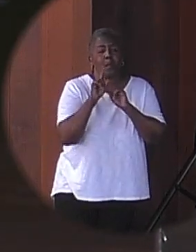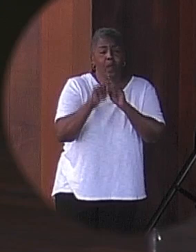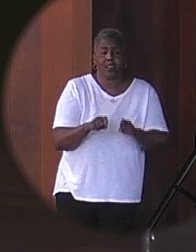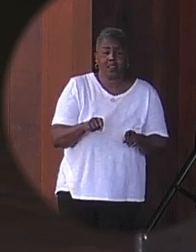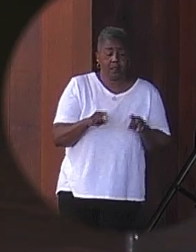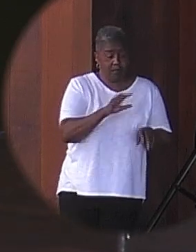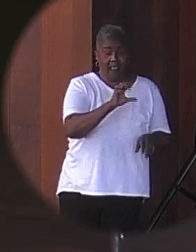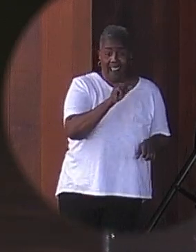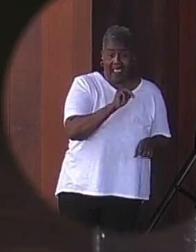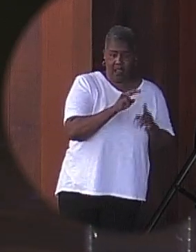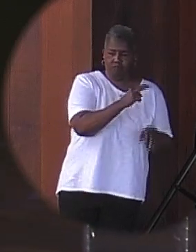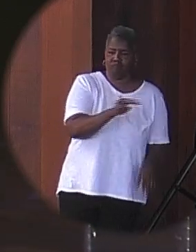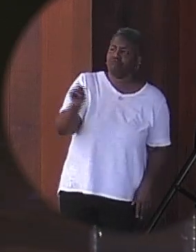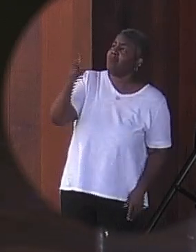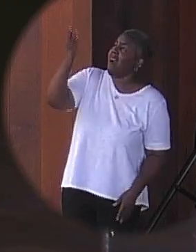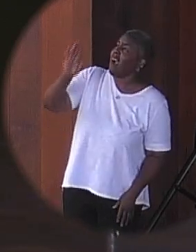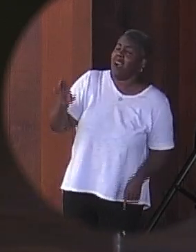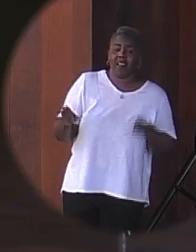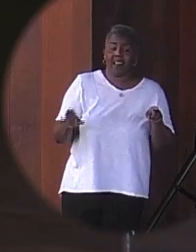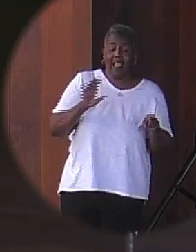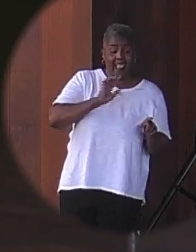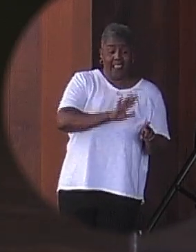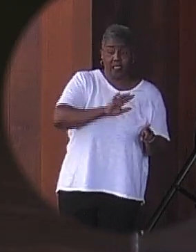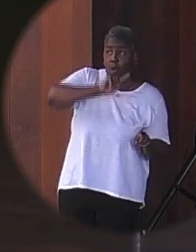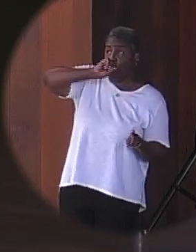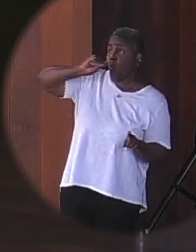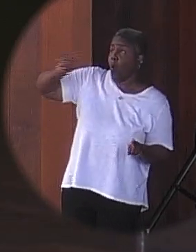Cain looks back at God, and here's his question.